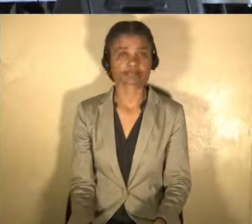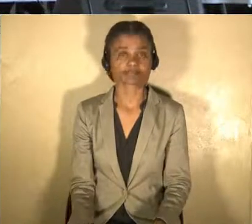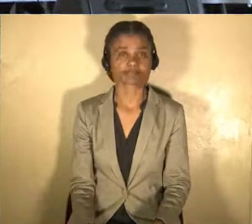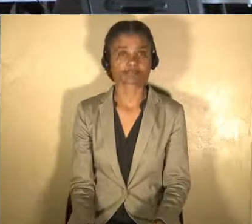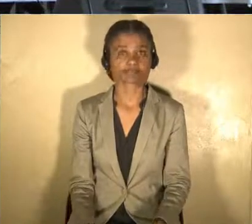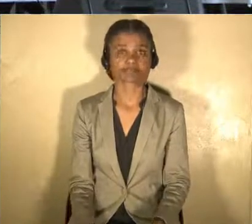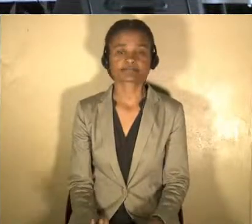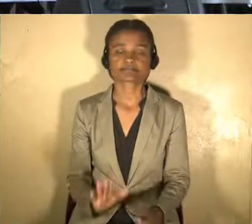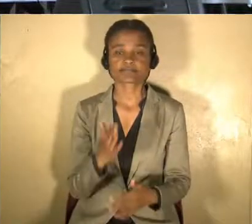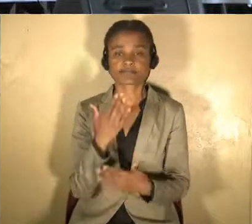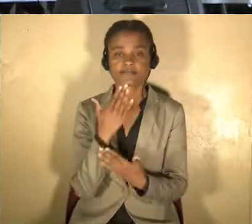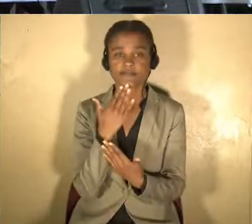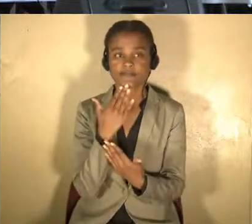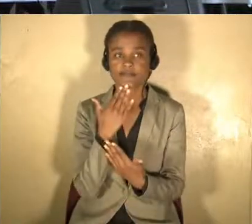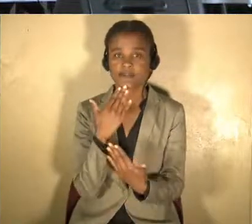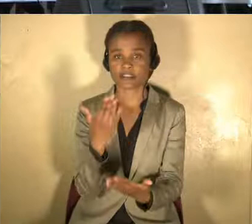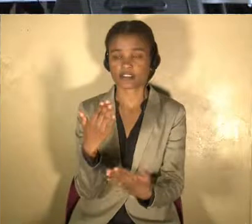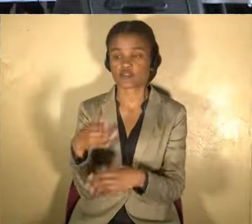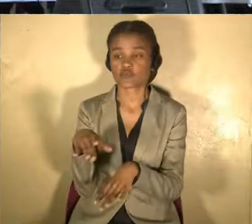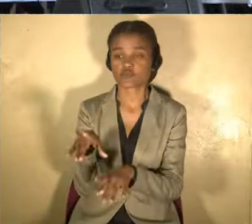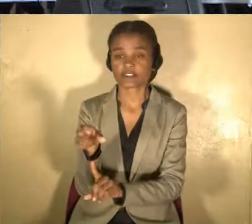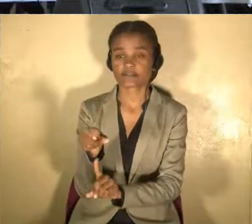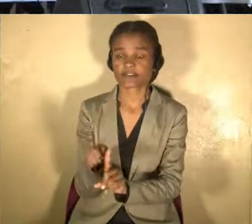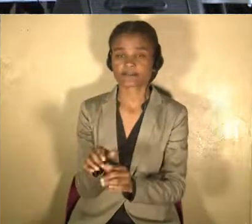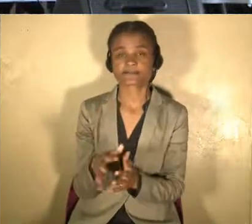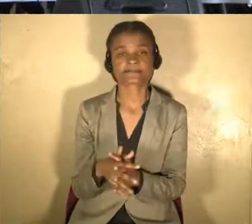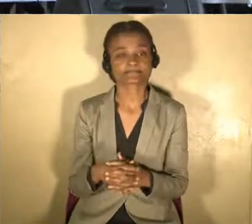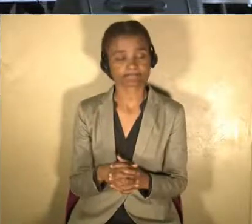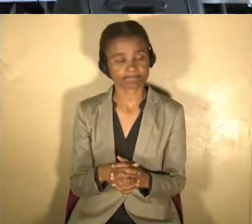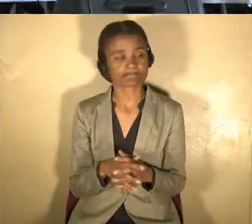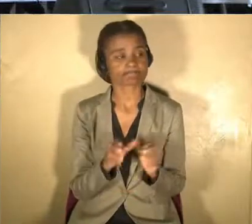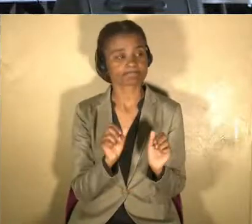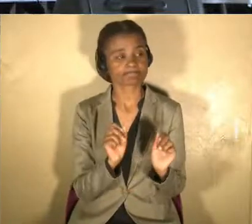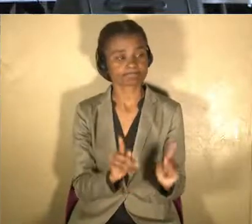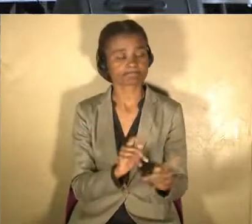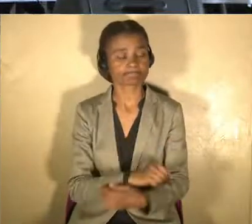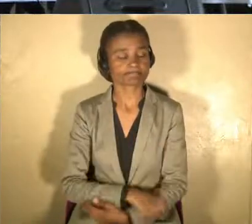Thank you, Chairperson. Okay.